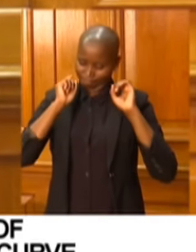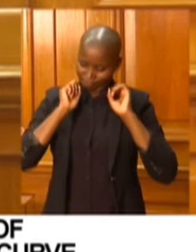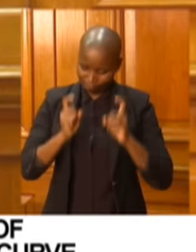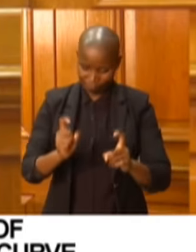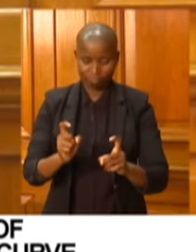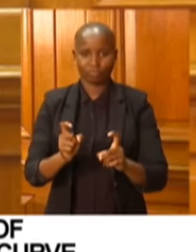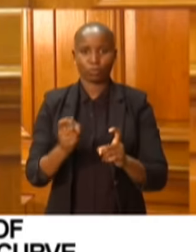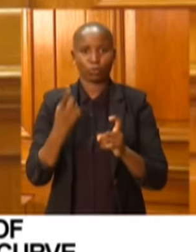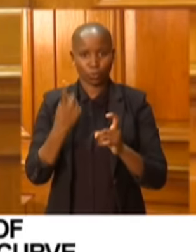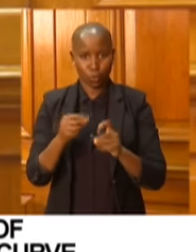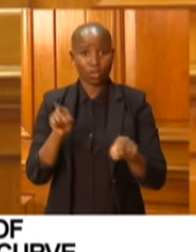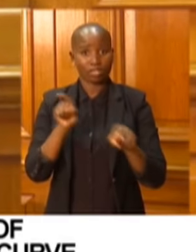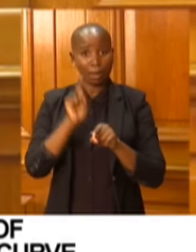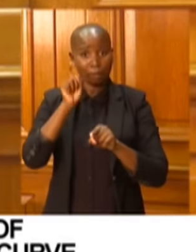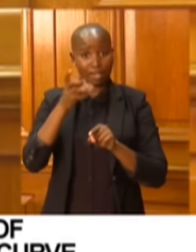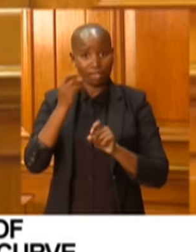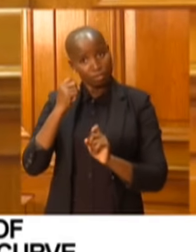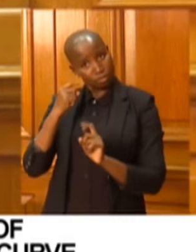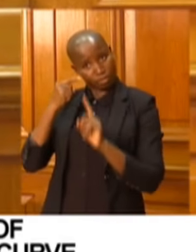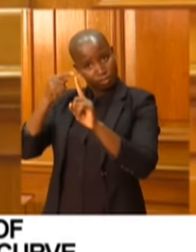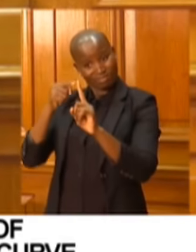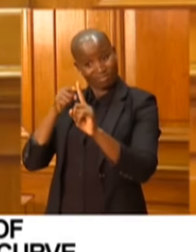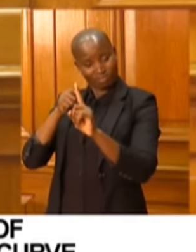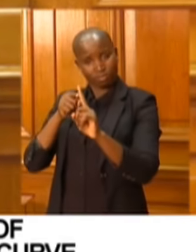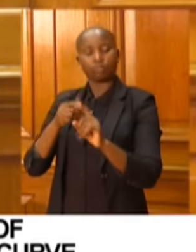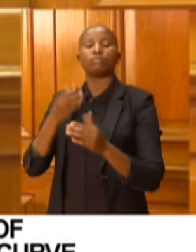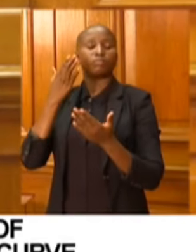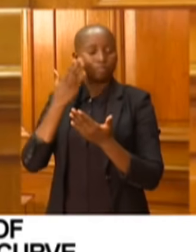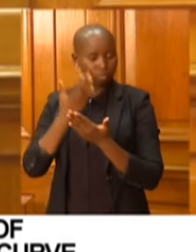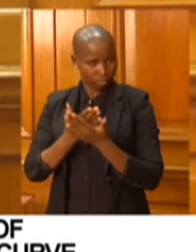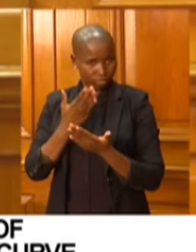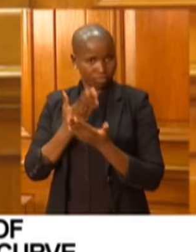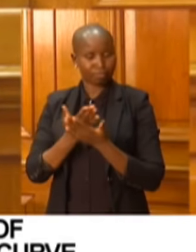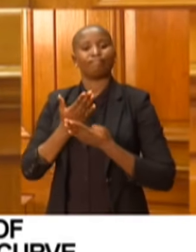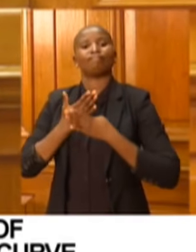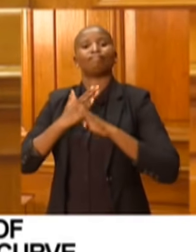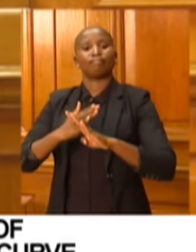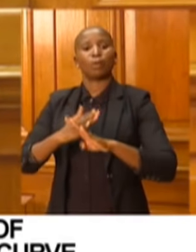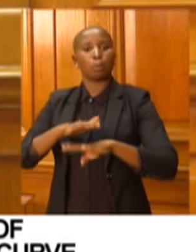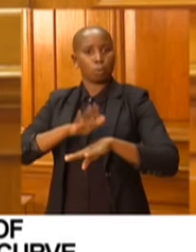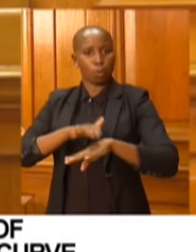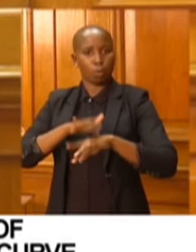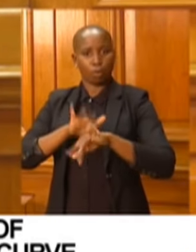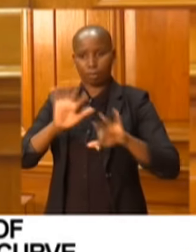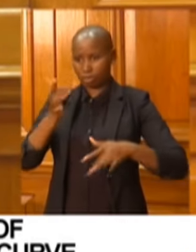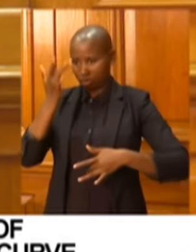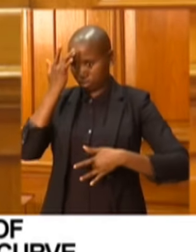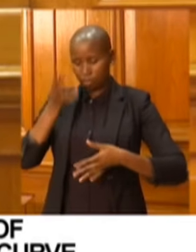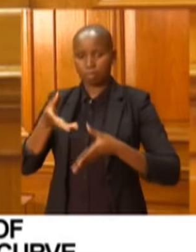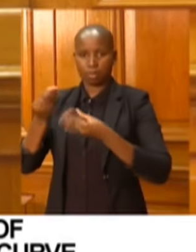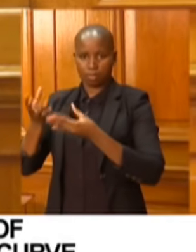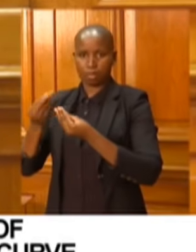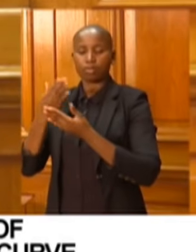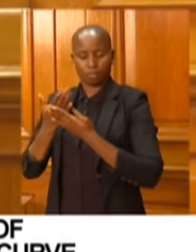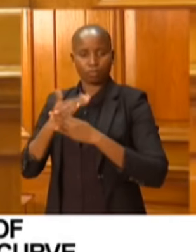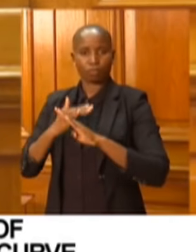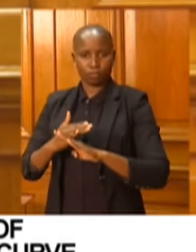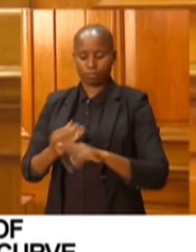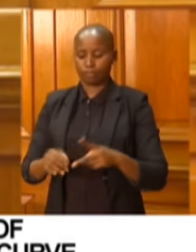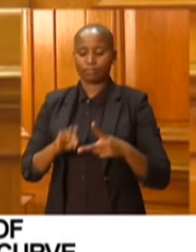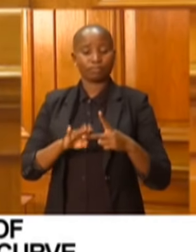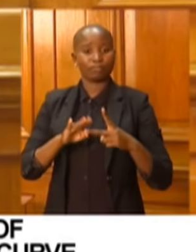as purpose, we will be able to prevent more infections, we will be able to save more